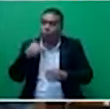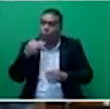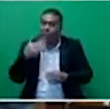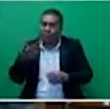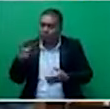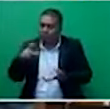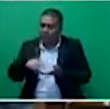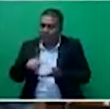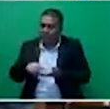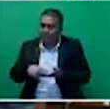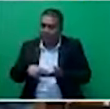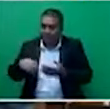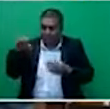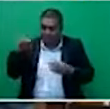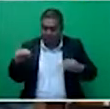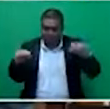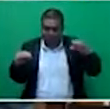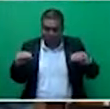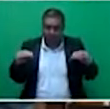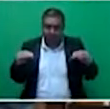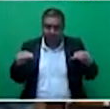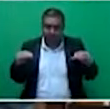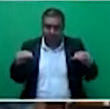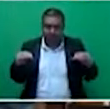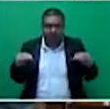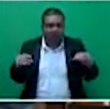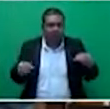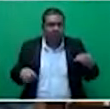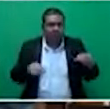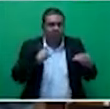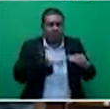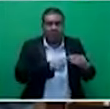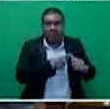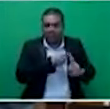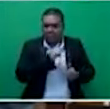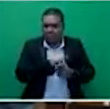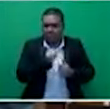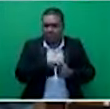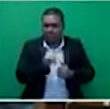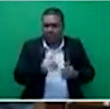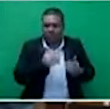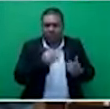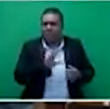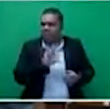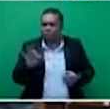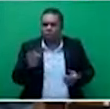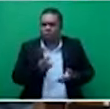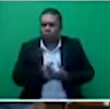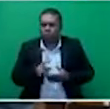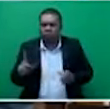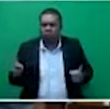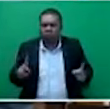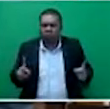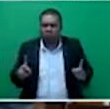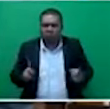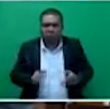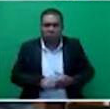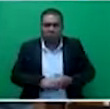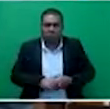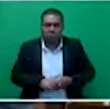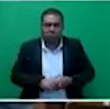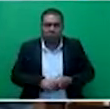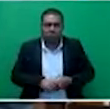if you just look at the nominal value of debt, and country A is in a much better position. But it's not true. Guess what?